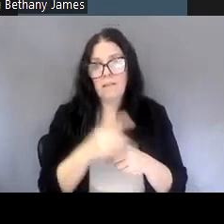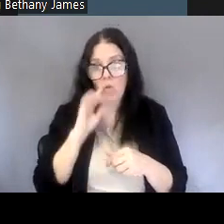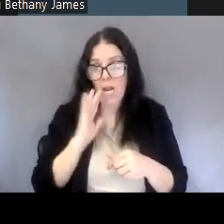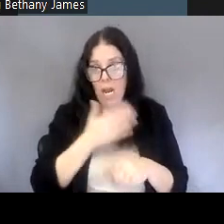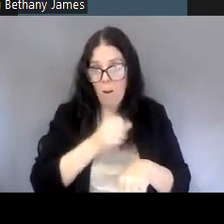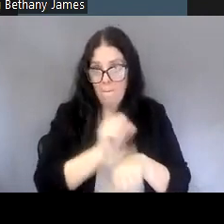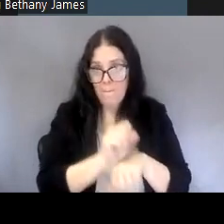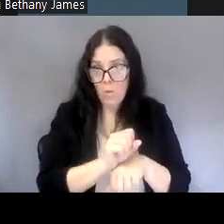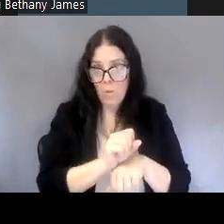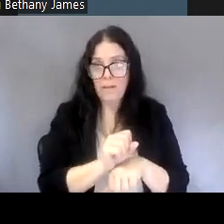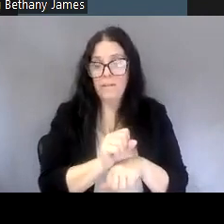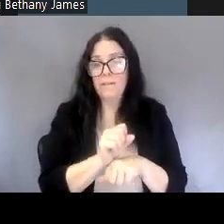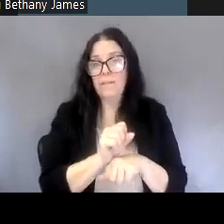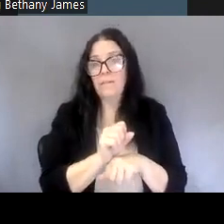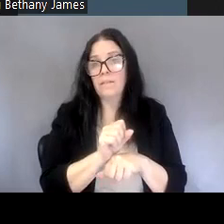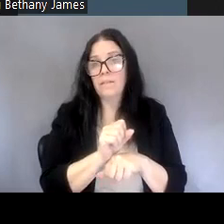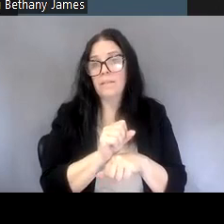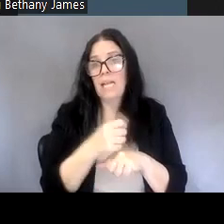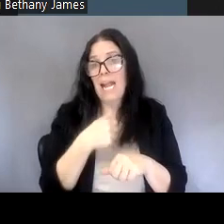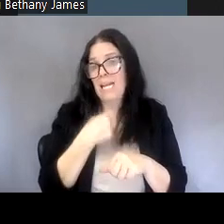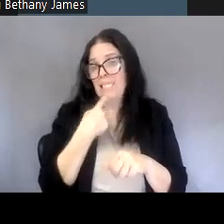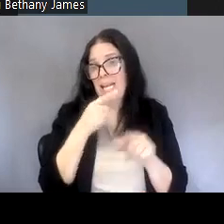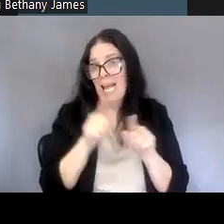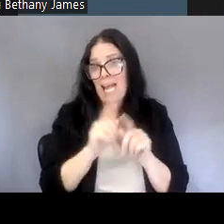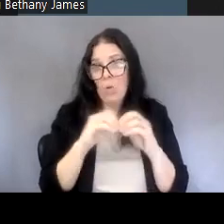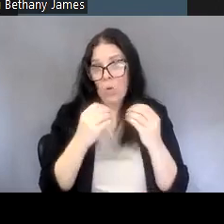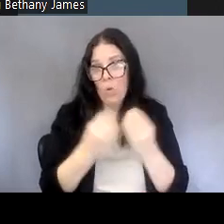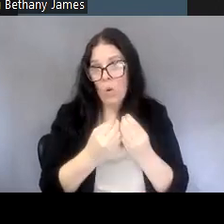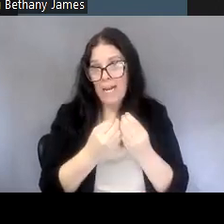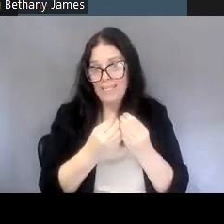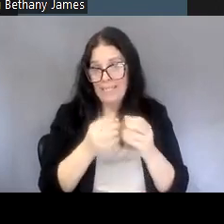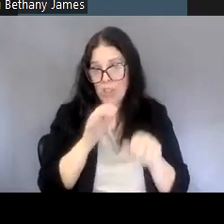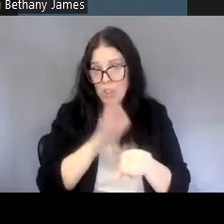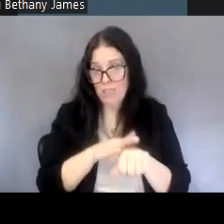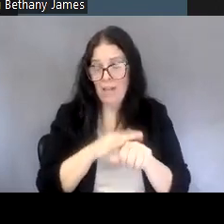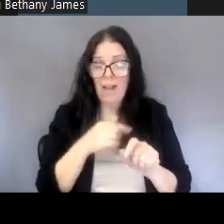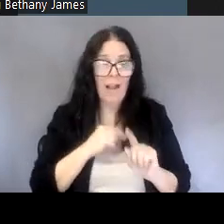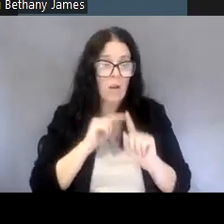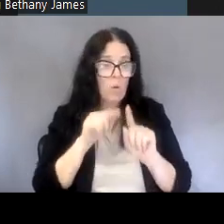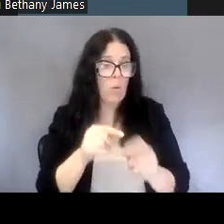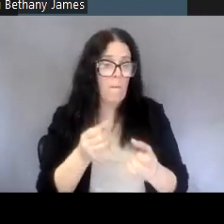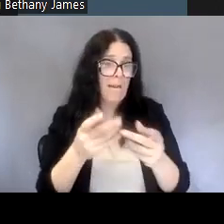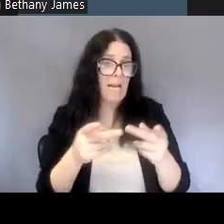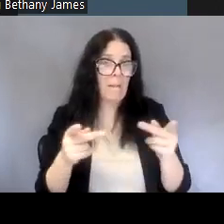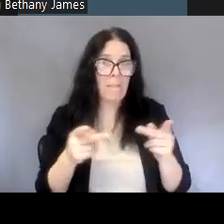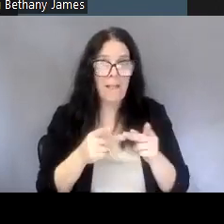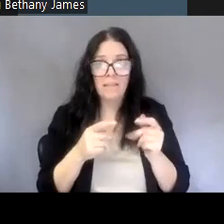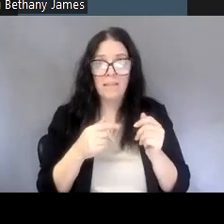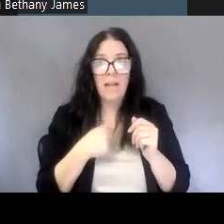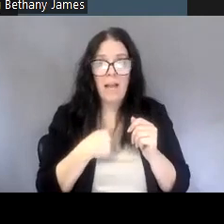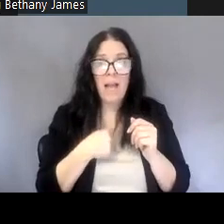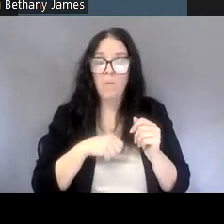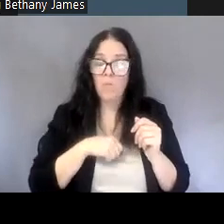And I can say, as an organization consultant, I have gone into many organizations, and I'm proud to